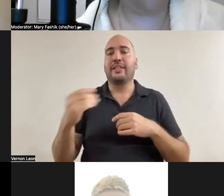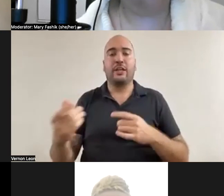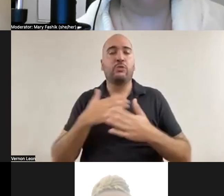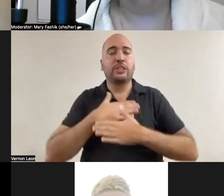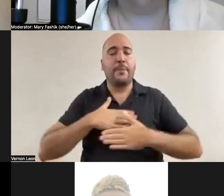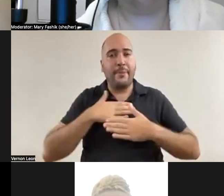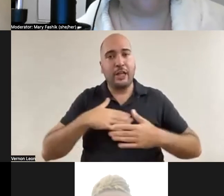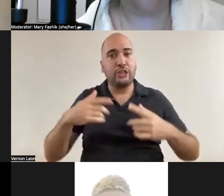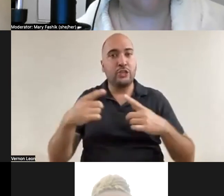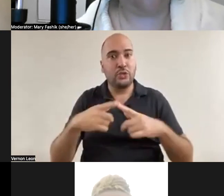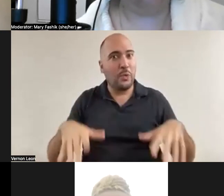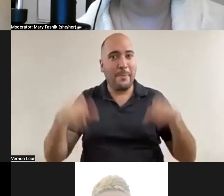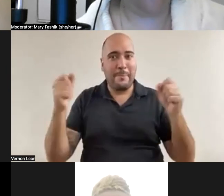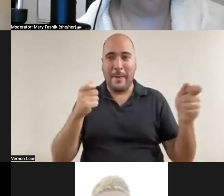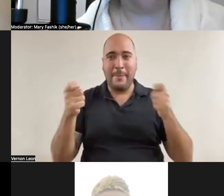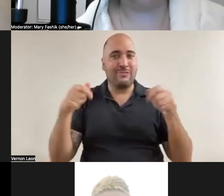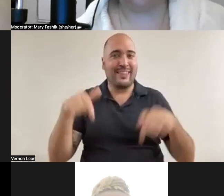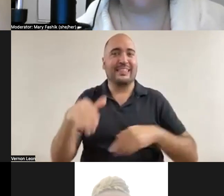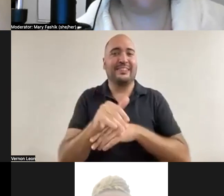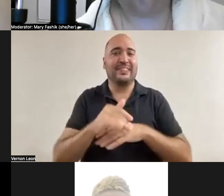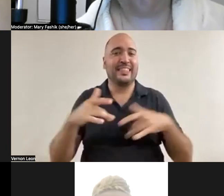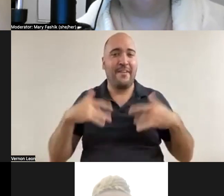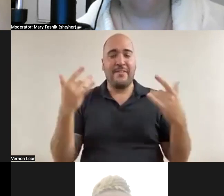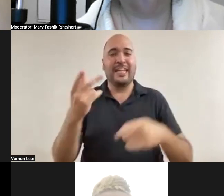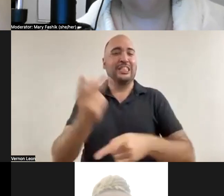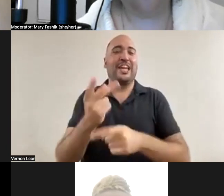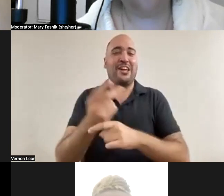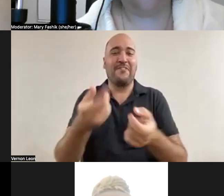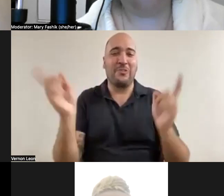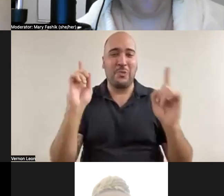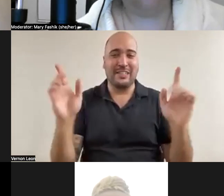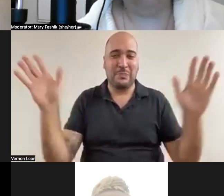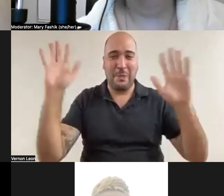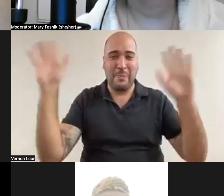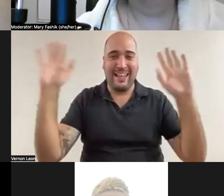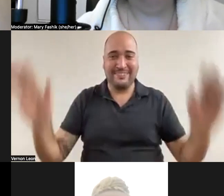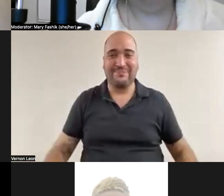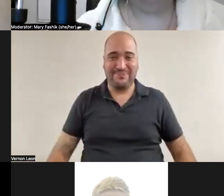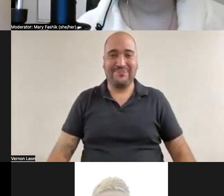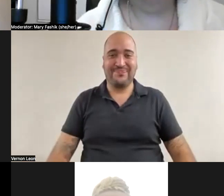pleasure moderating this evening. Take care, everyone. Goodbye.